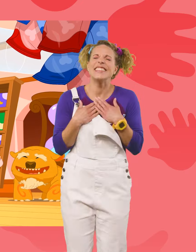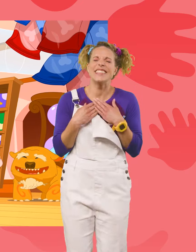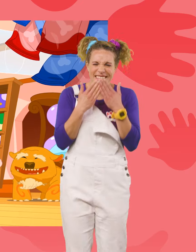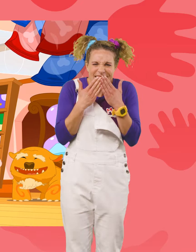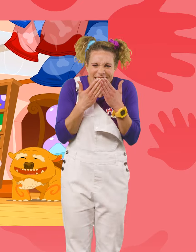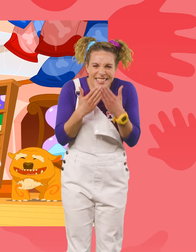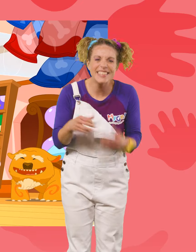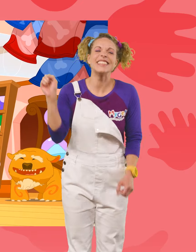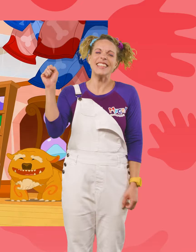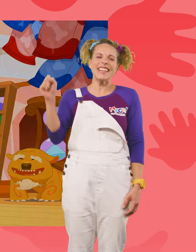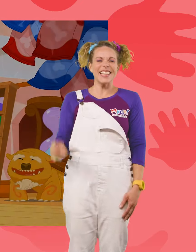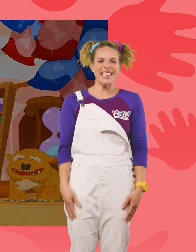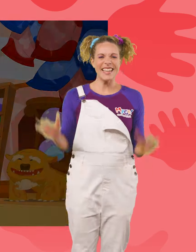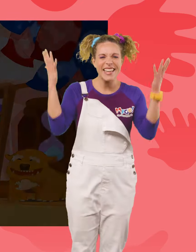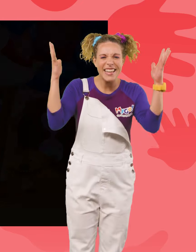Yeah! Yeah!